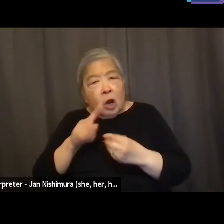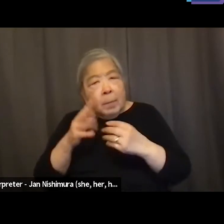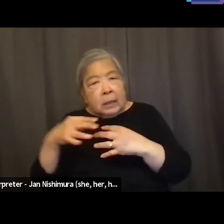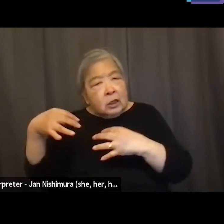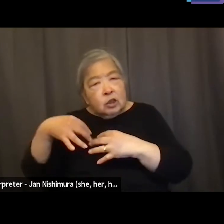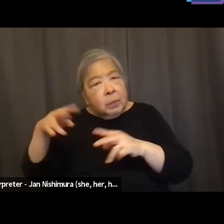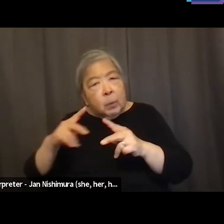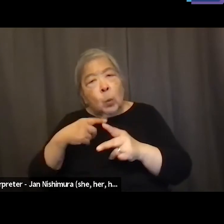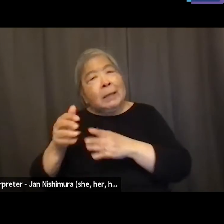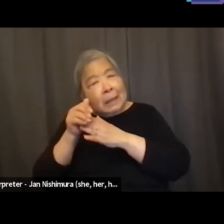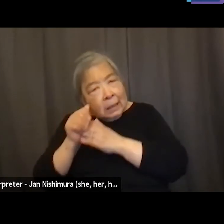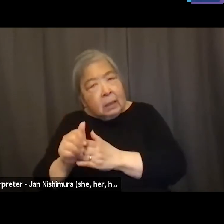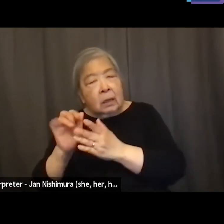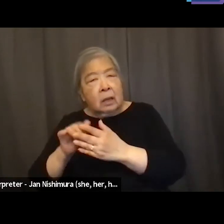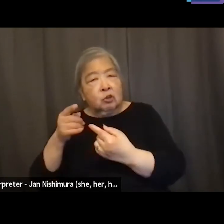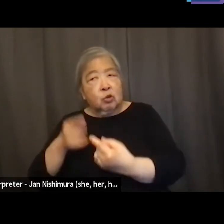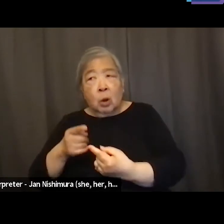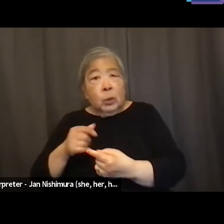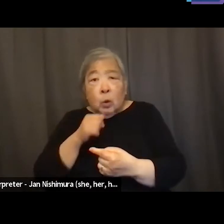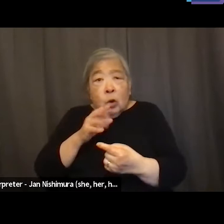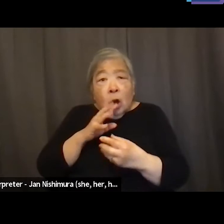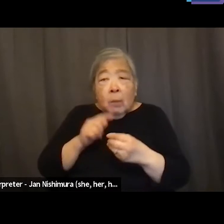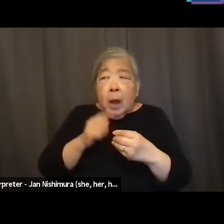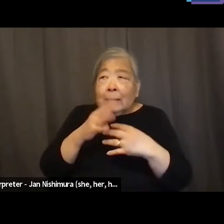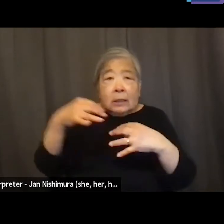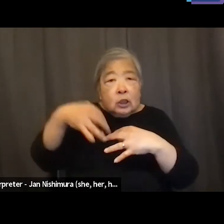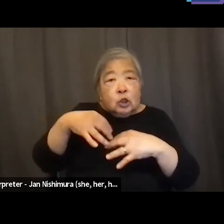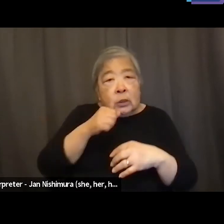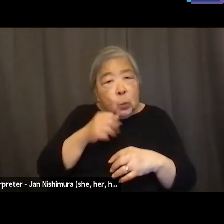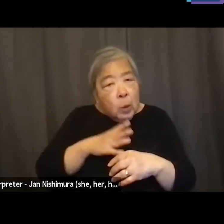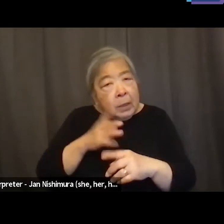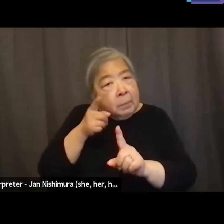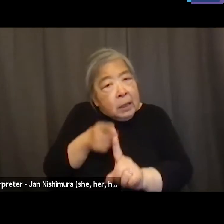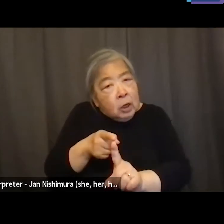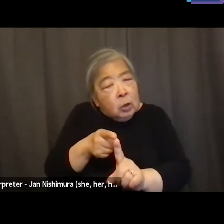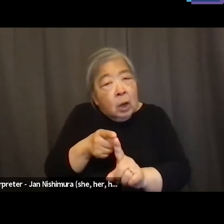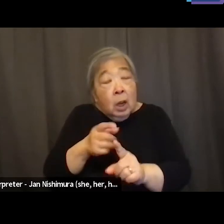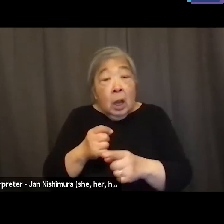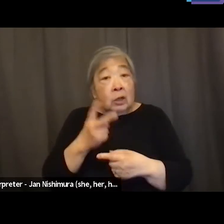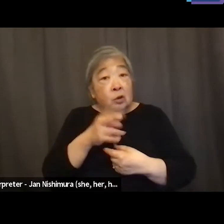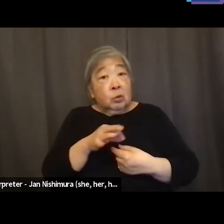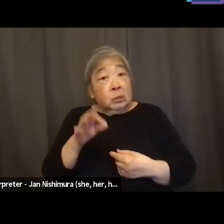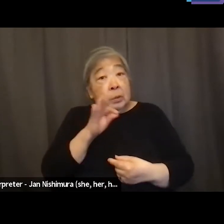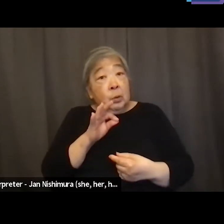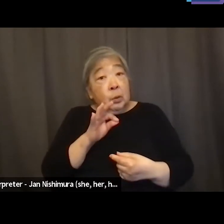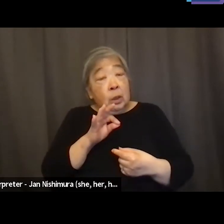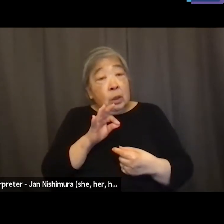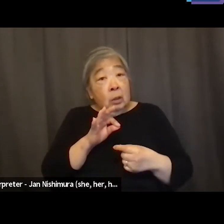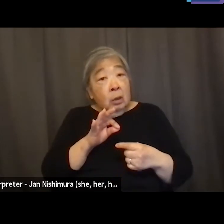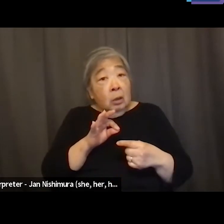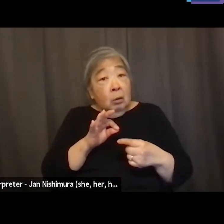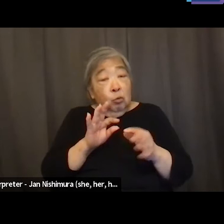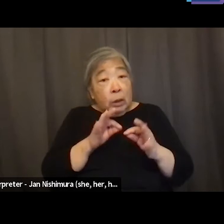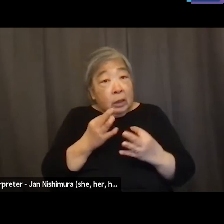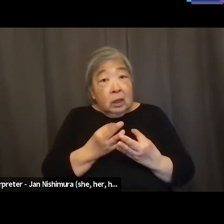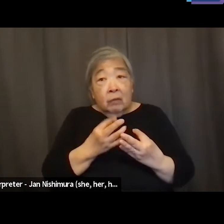have been leading that struggle. We don't talk about the Indigenous women in particular and Two-Spirit relatives who have been paving